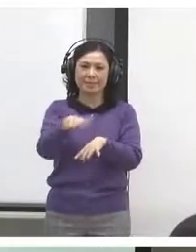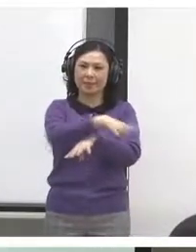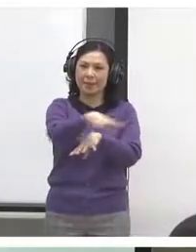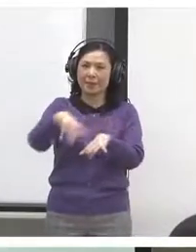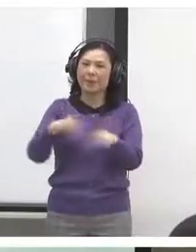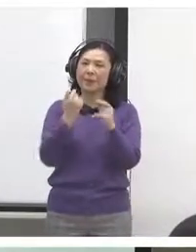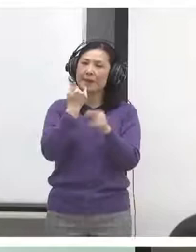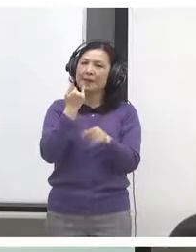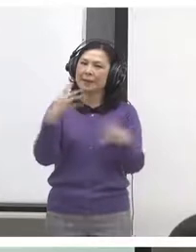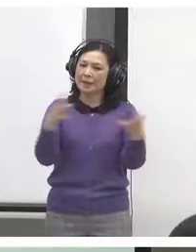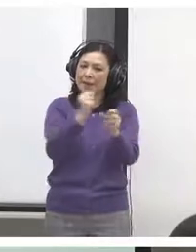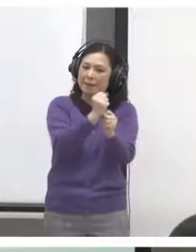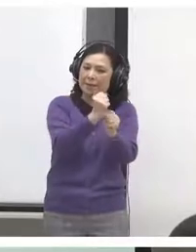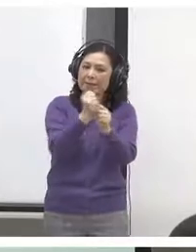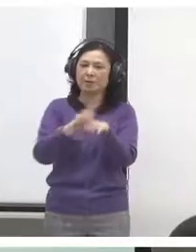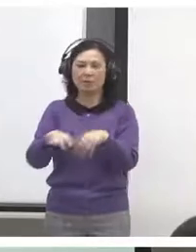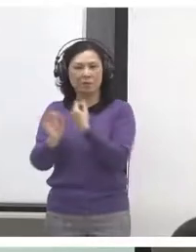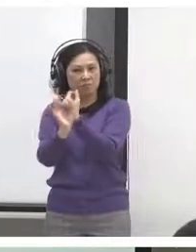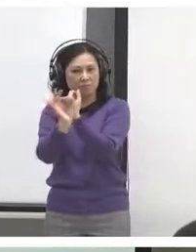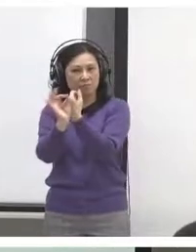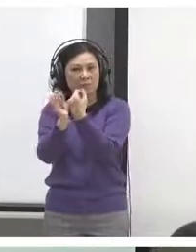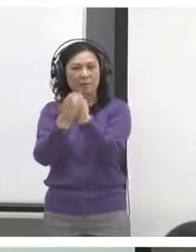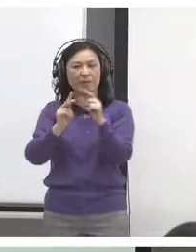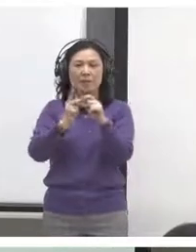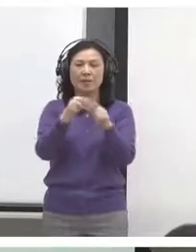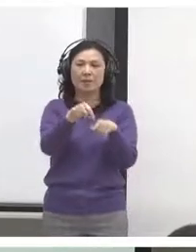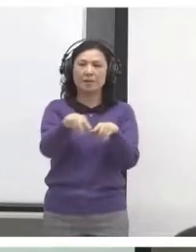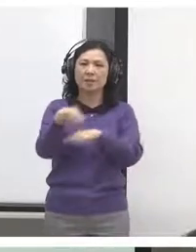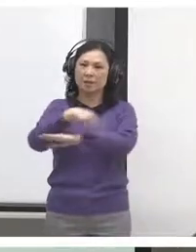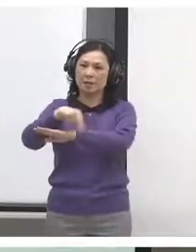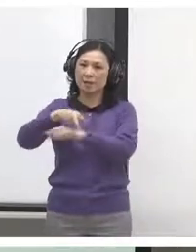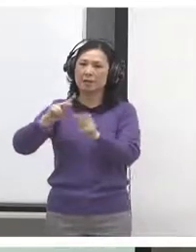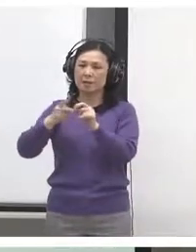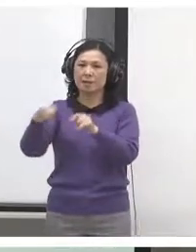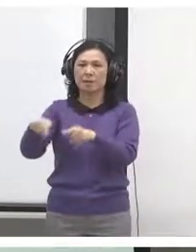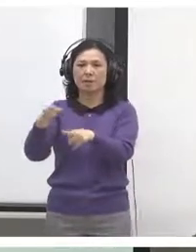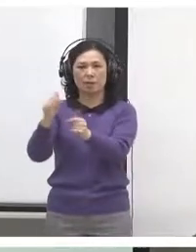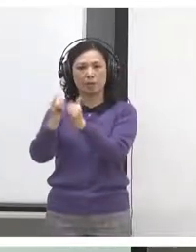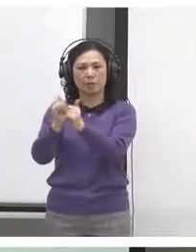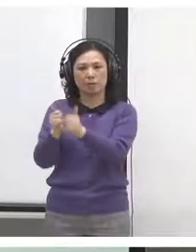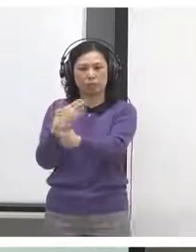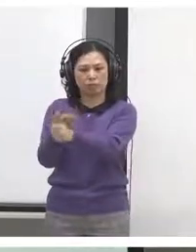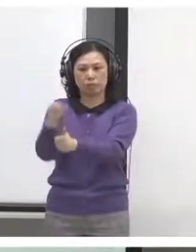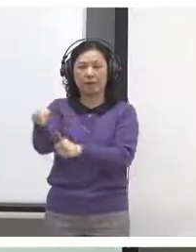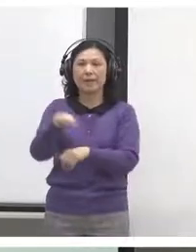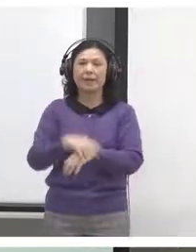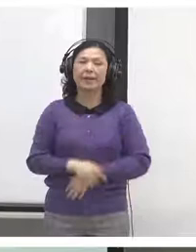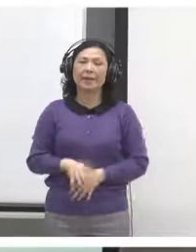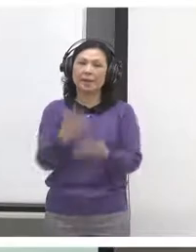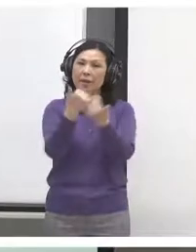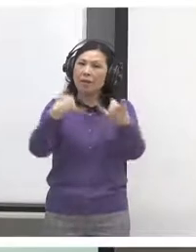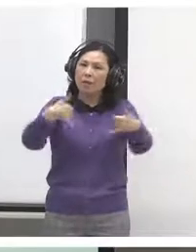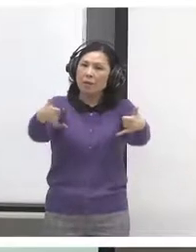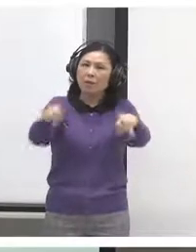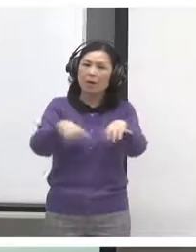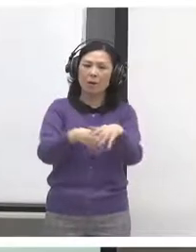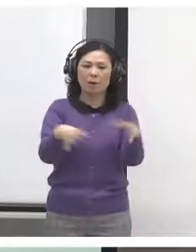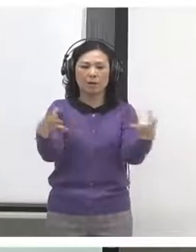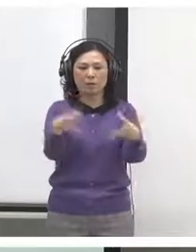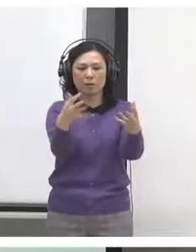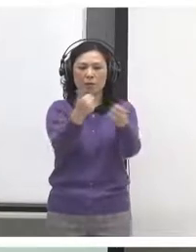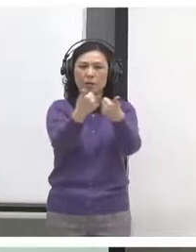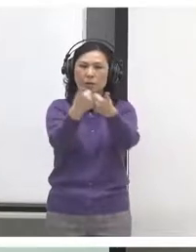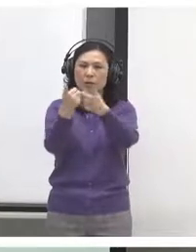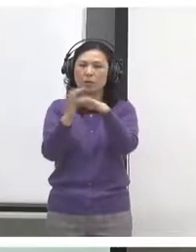it be designed with and for citizens. And lately we've been meeting online. We have a huge Slack community where many